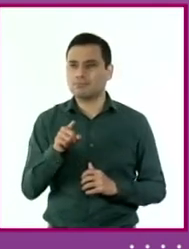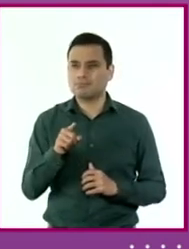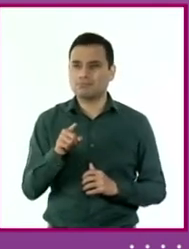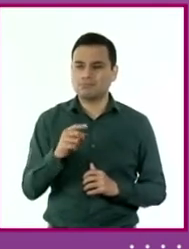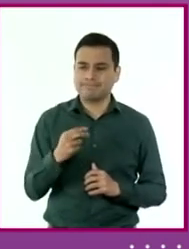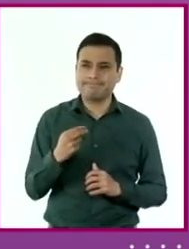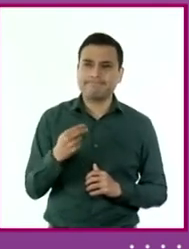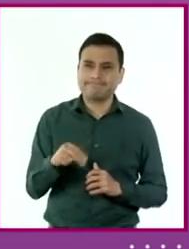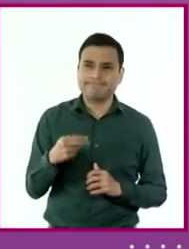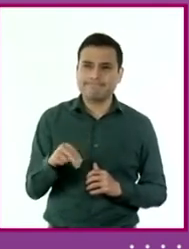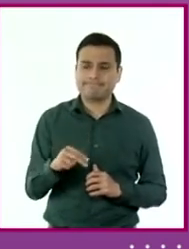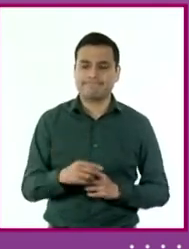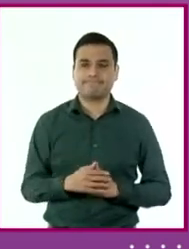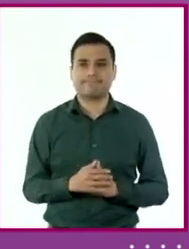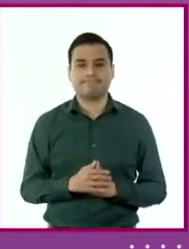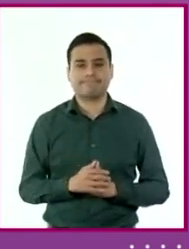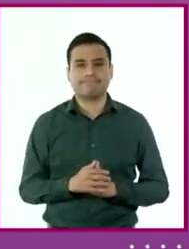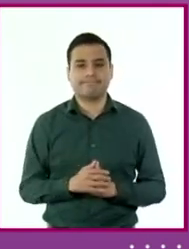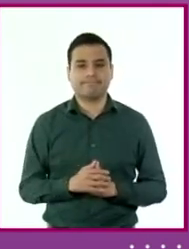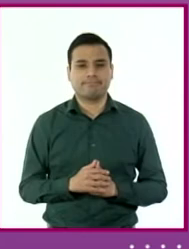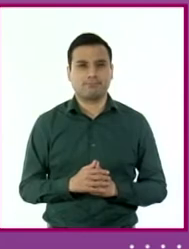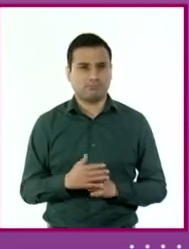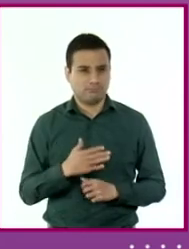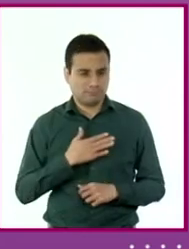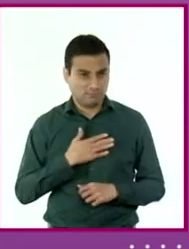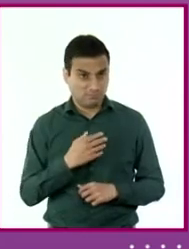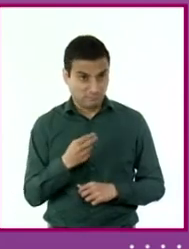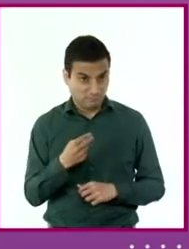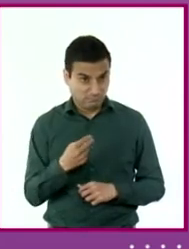What's your name? What's my name?